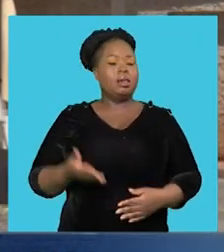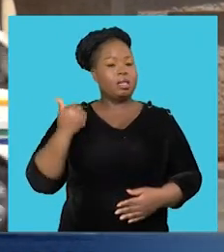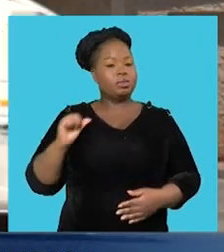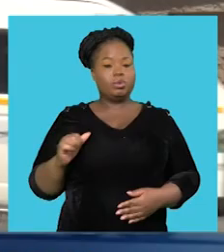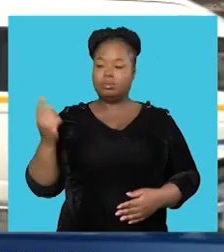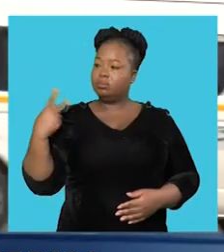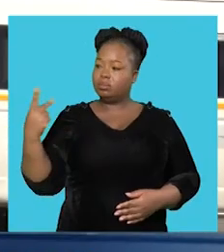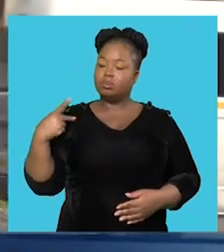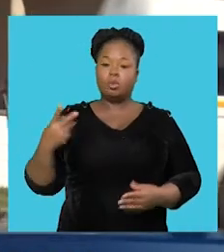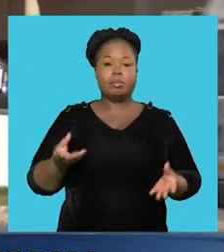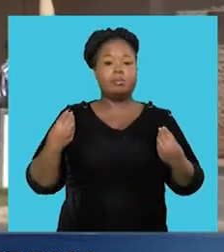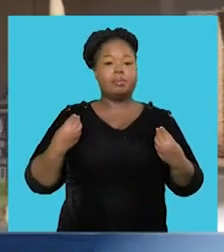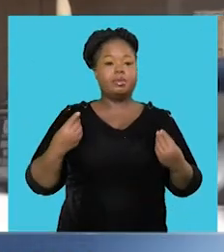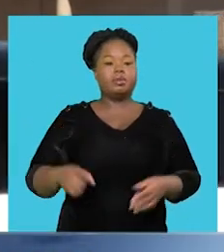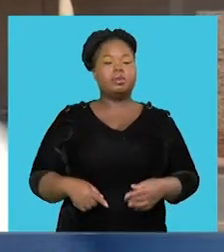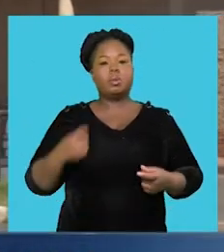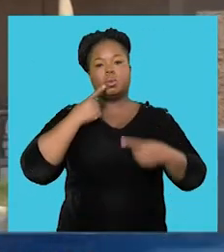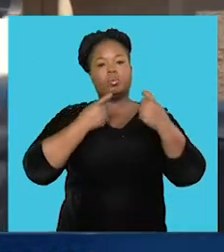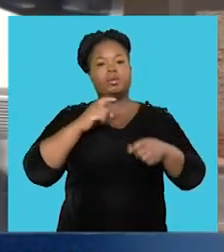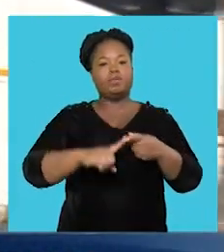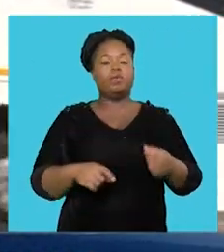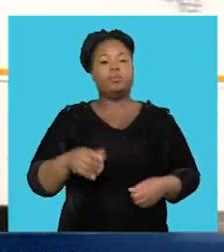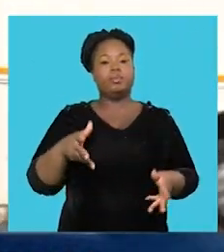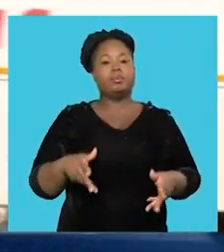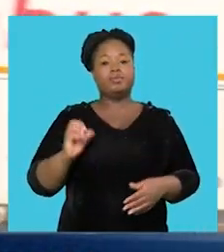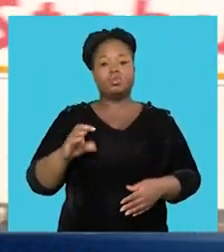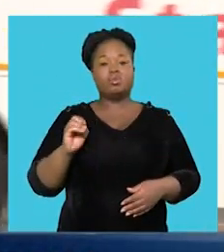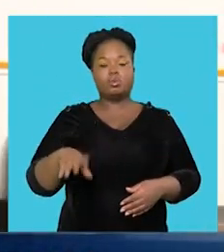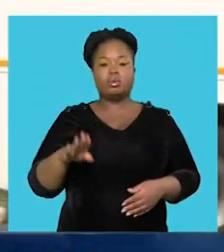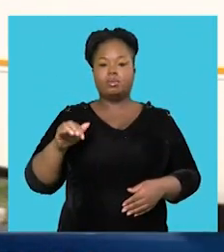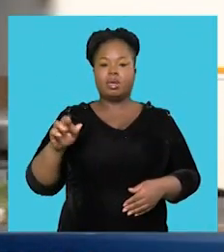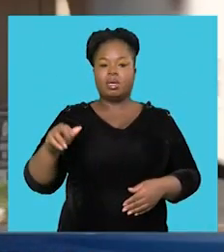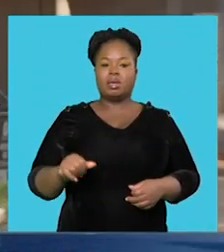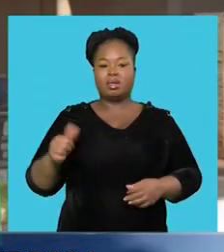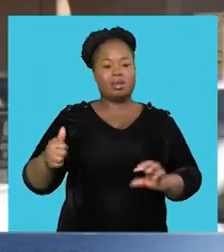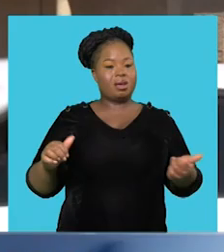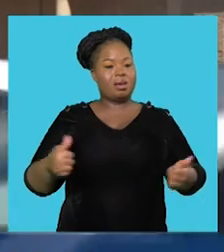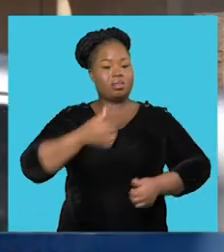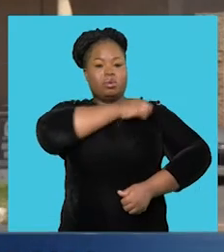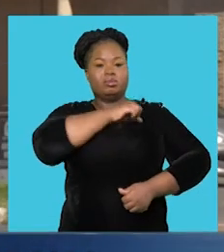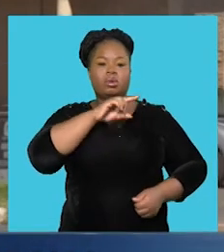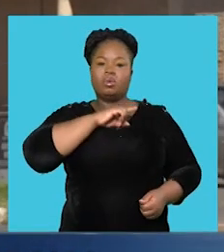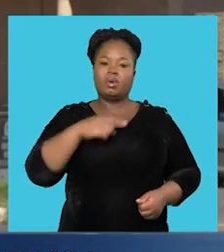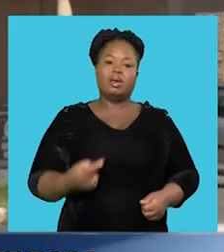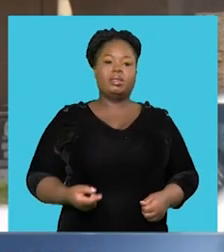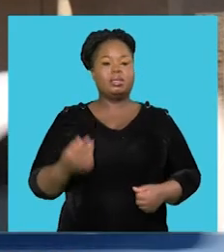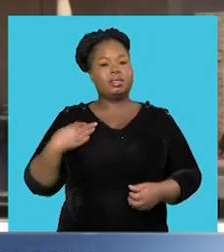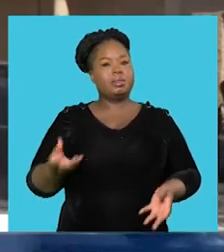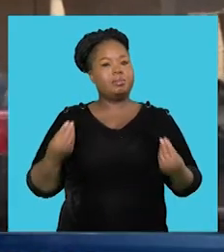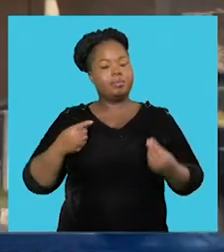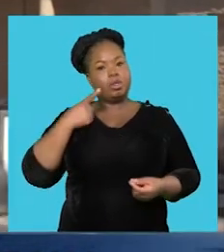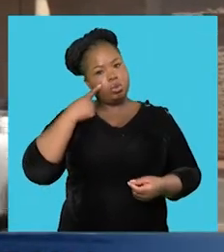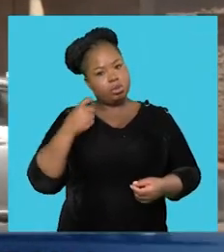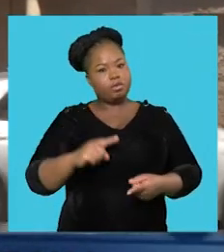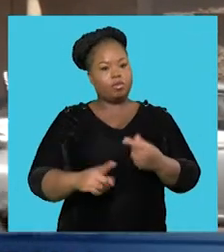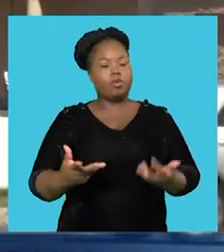I received a query from doctors here in Soweto, from I-Bara and other hospitals, where they received a notice from